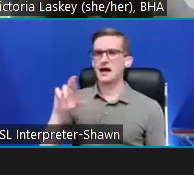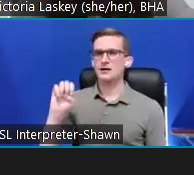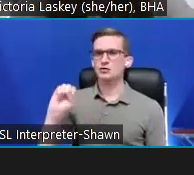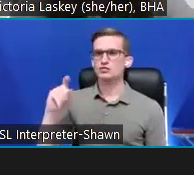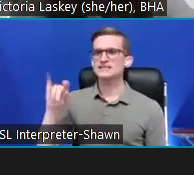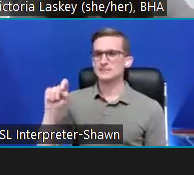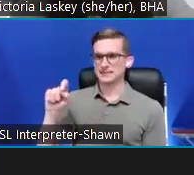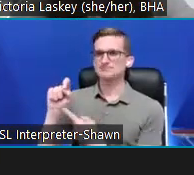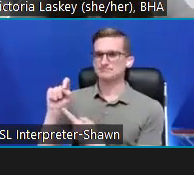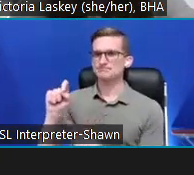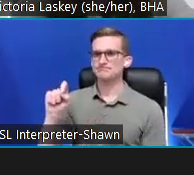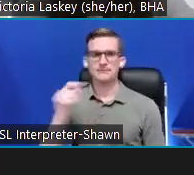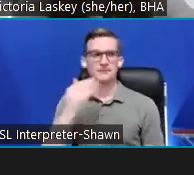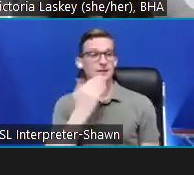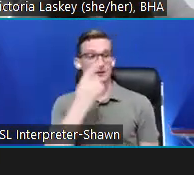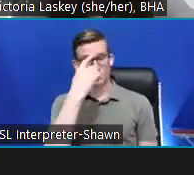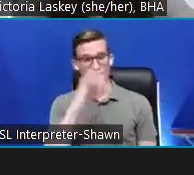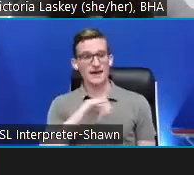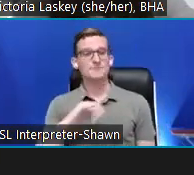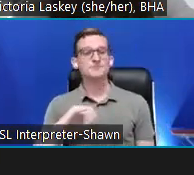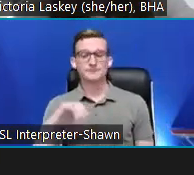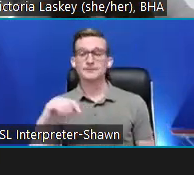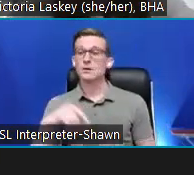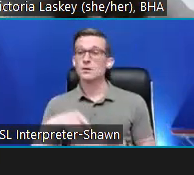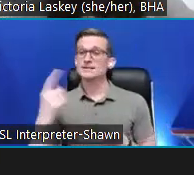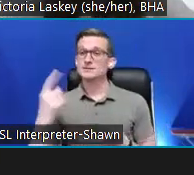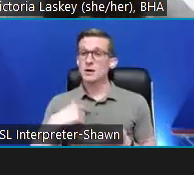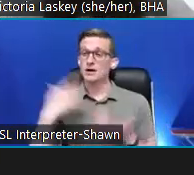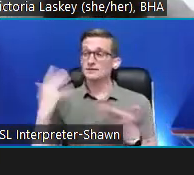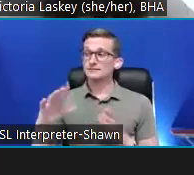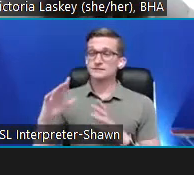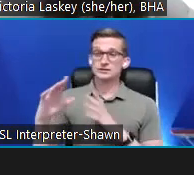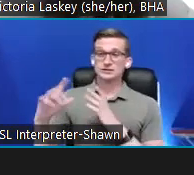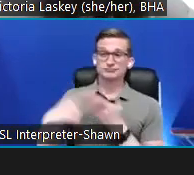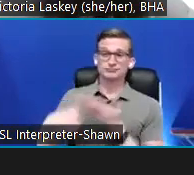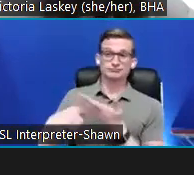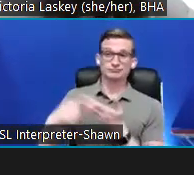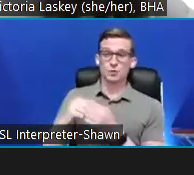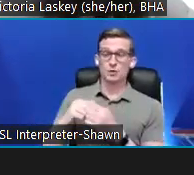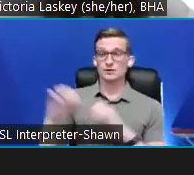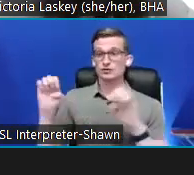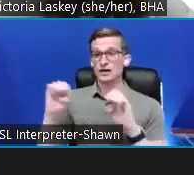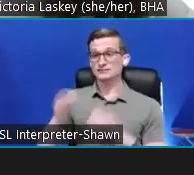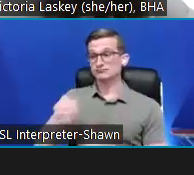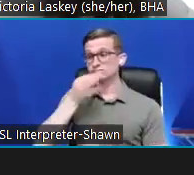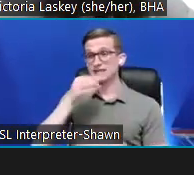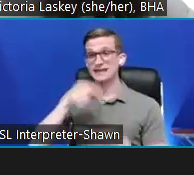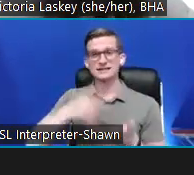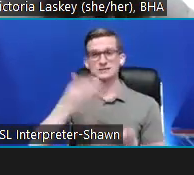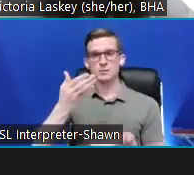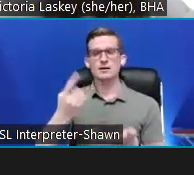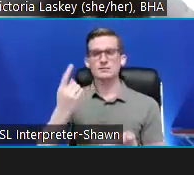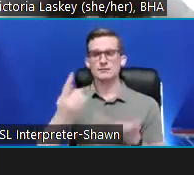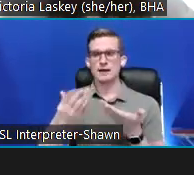that. So this one, I think I've been chatting with crisis expert. I think this one we're going to have to take back and do a little more digging